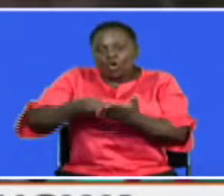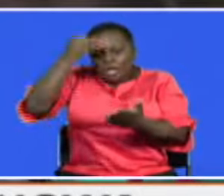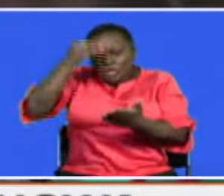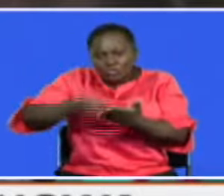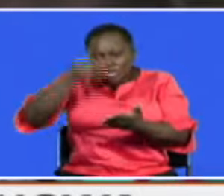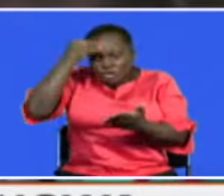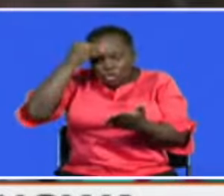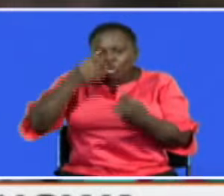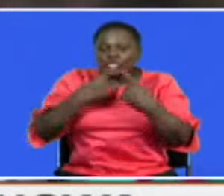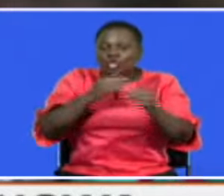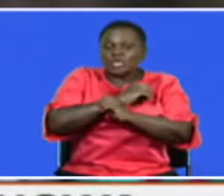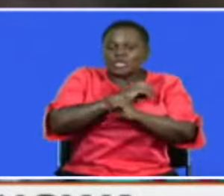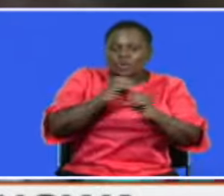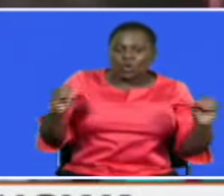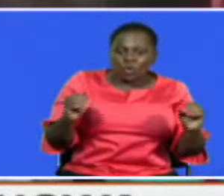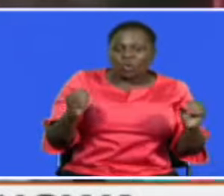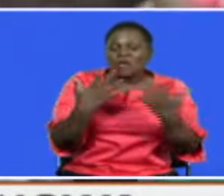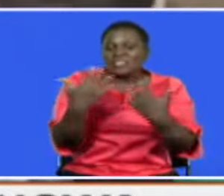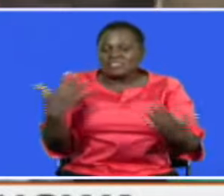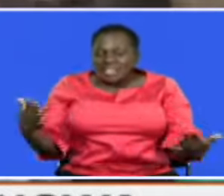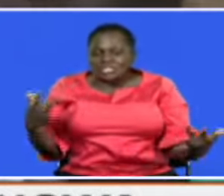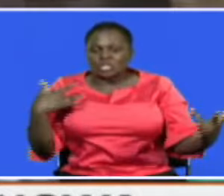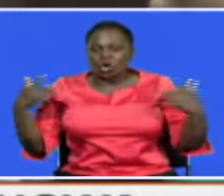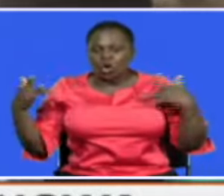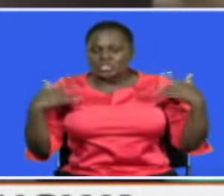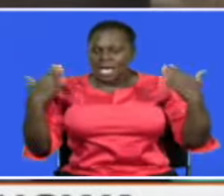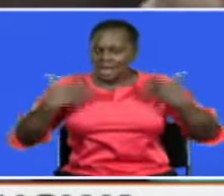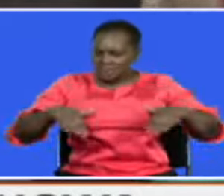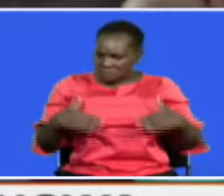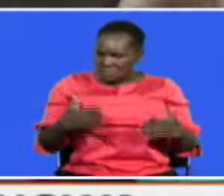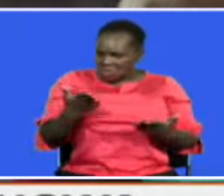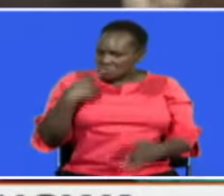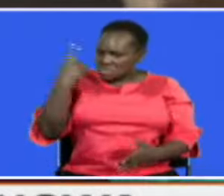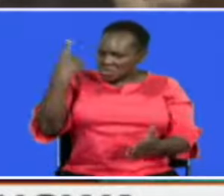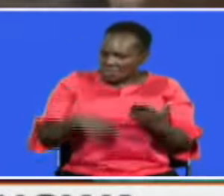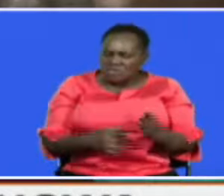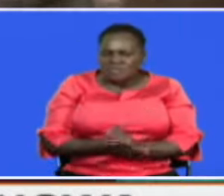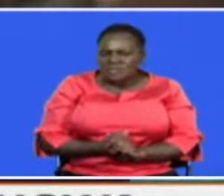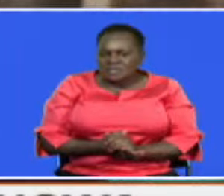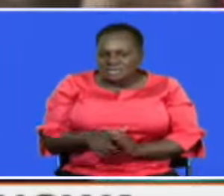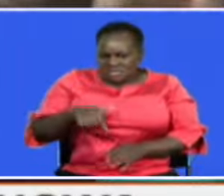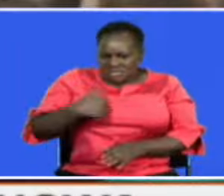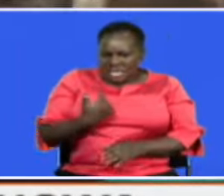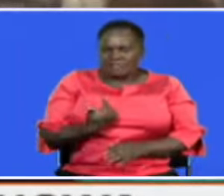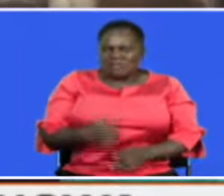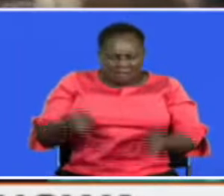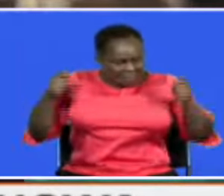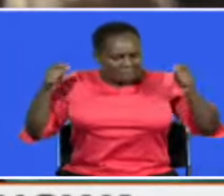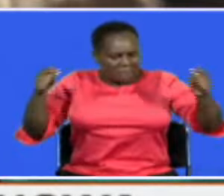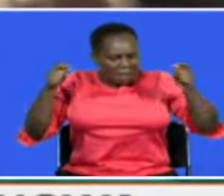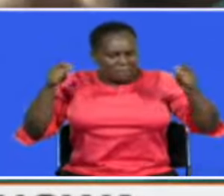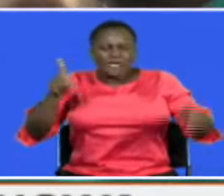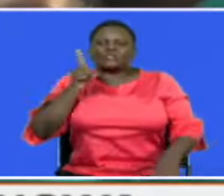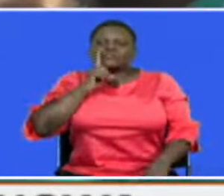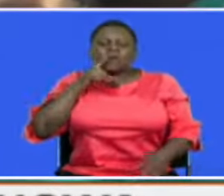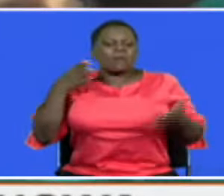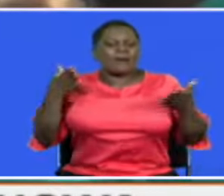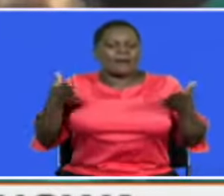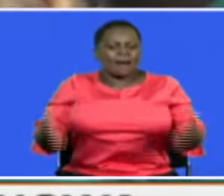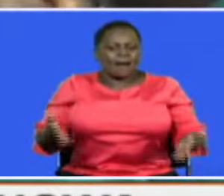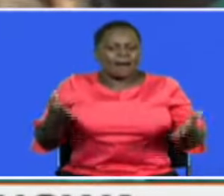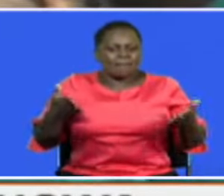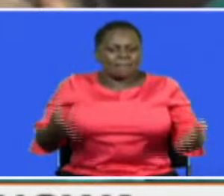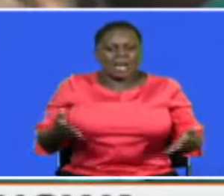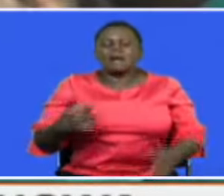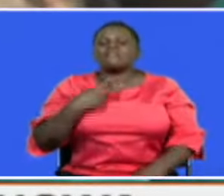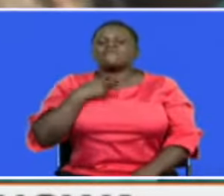education. They are not talking about the things that concern people. So what you are saying is that we are going to picket tomorrow and we will be here and